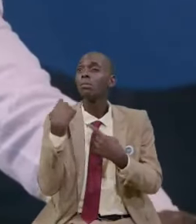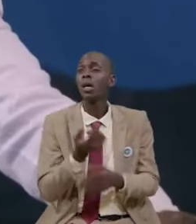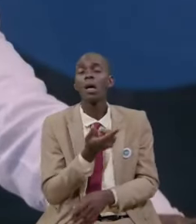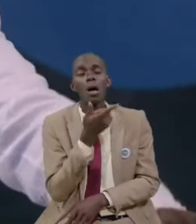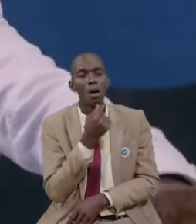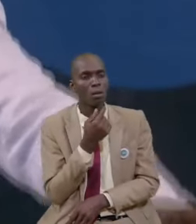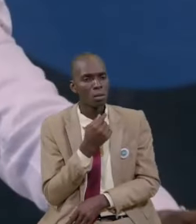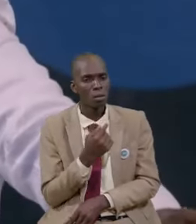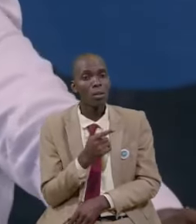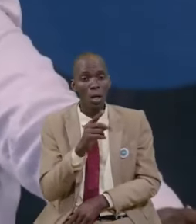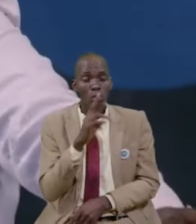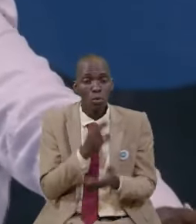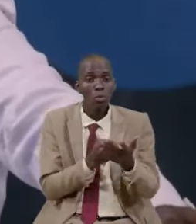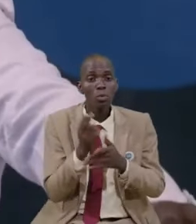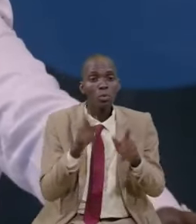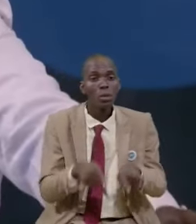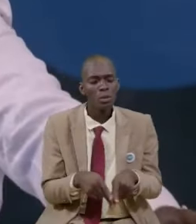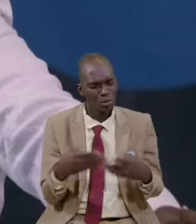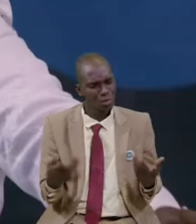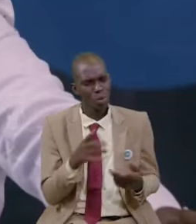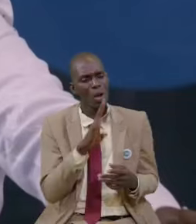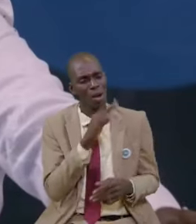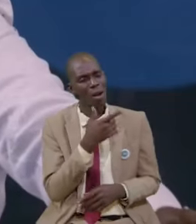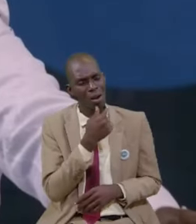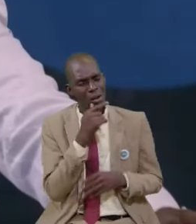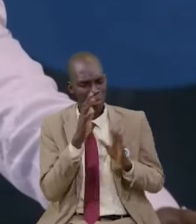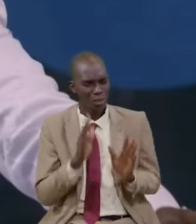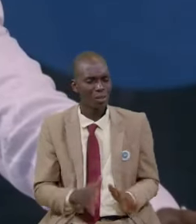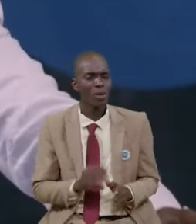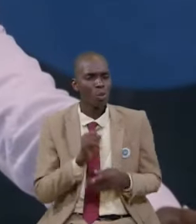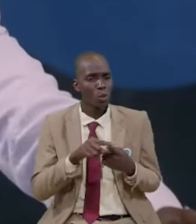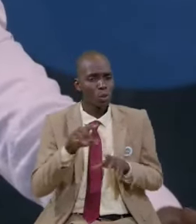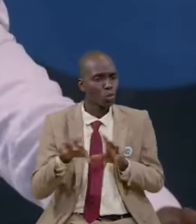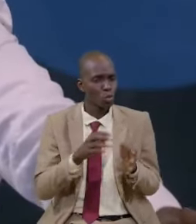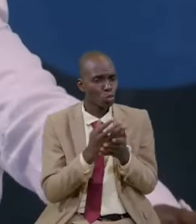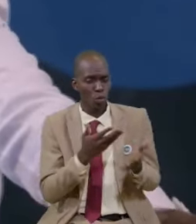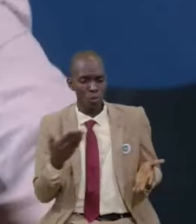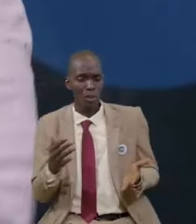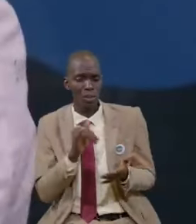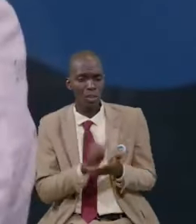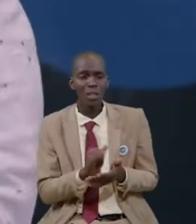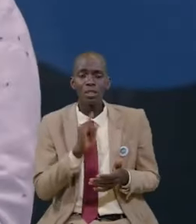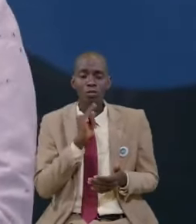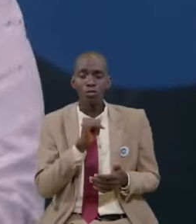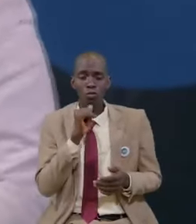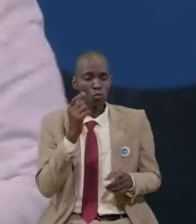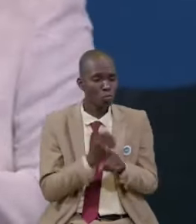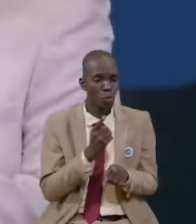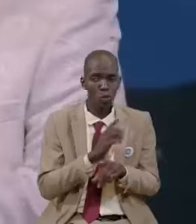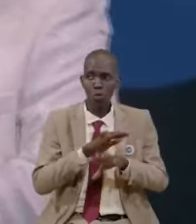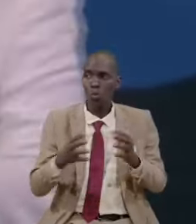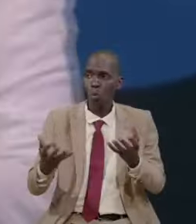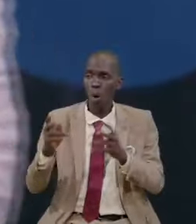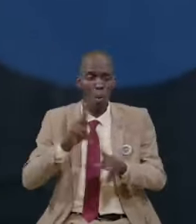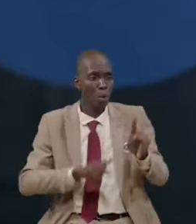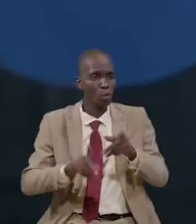a hypocrite when you were doing things that you didn't want people to know, and you were proving that I am